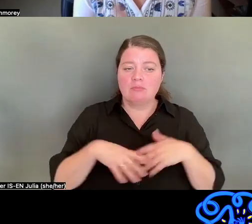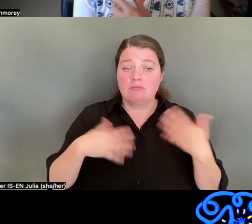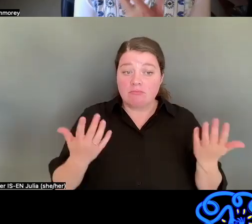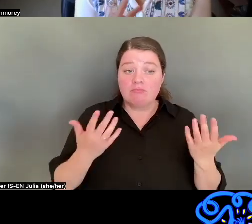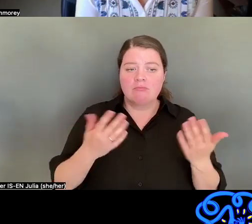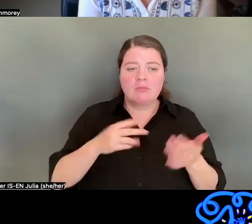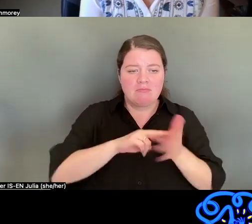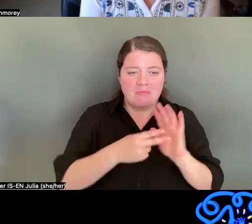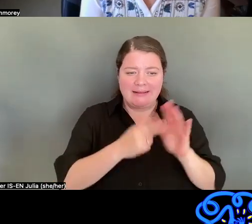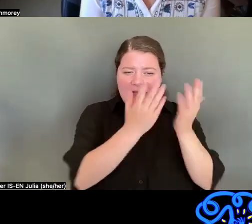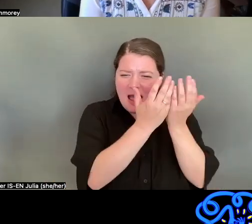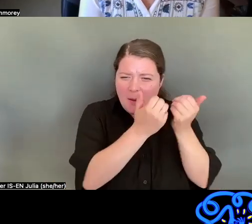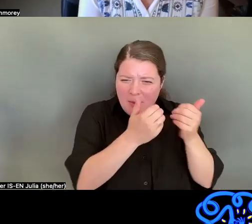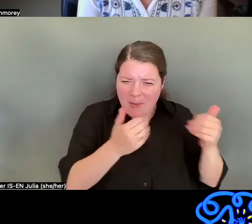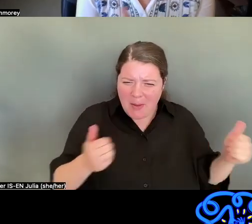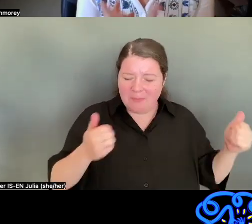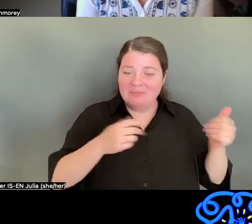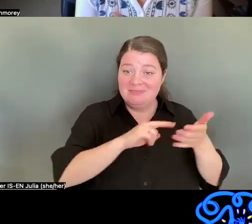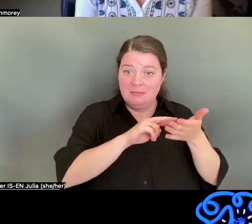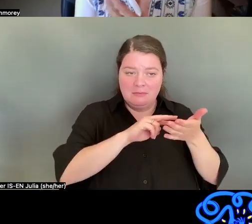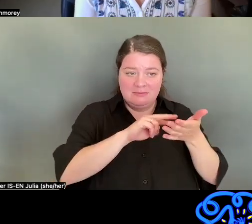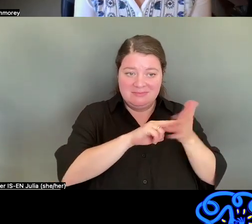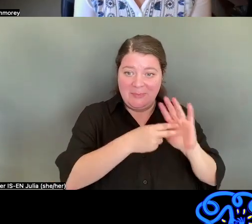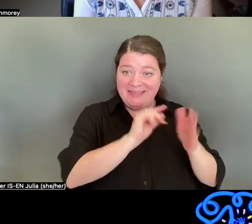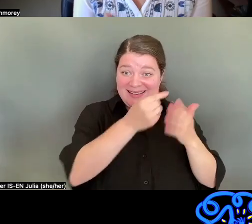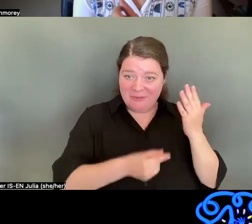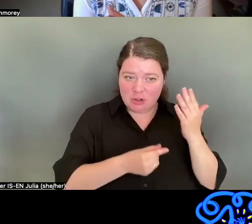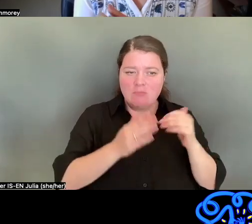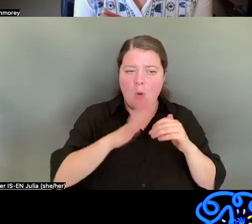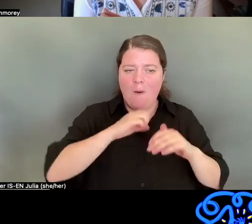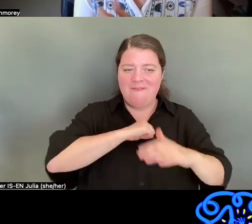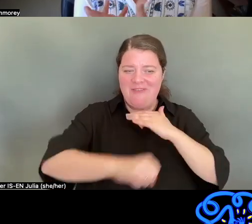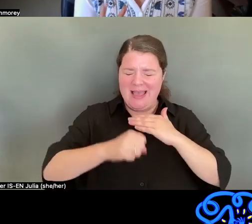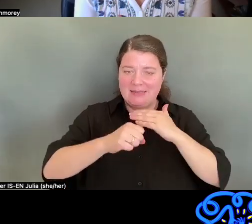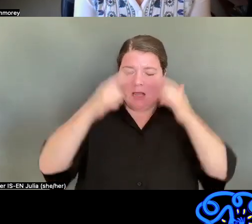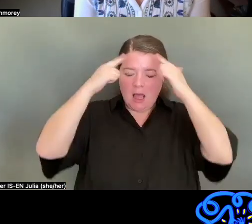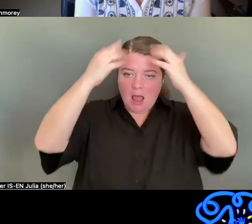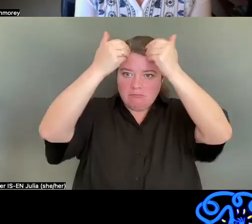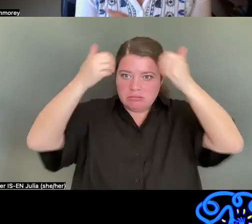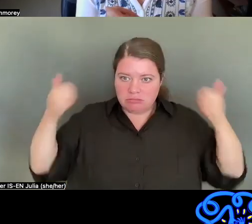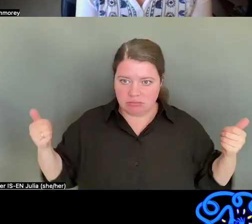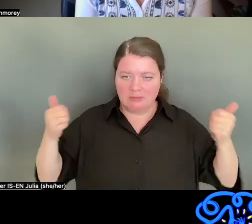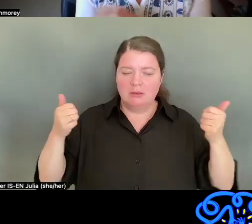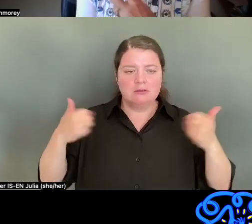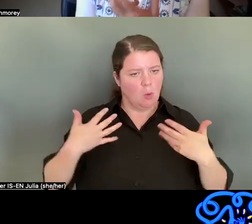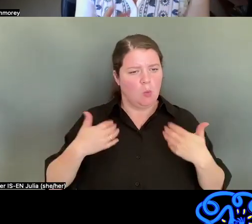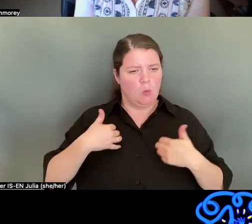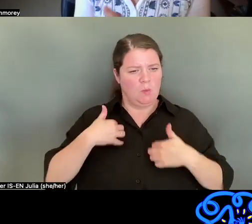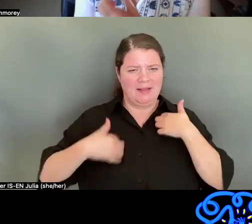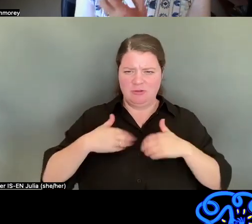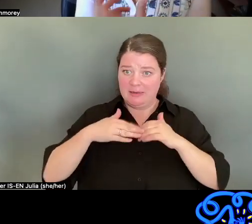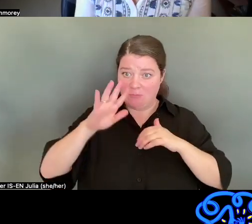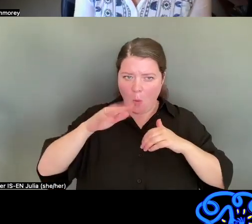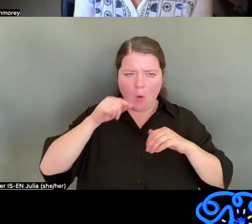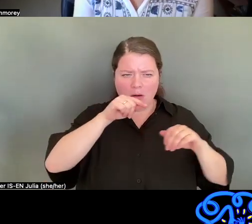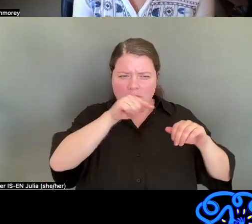meaning more than shared semantic features. And for example, a feature verification task. So it would be interesting to see, this could